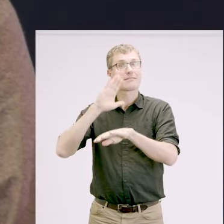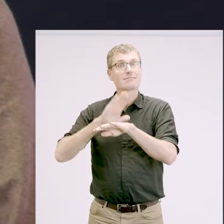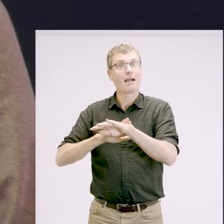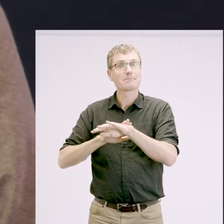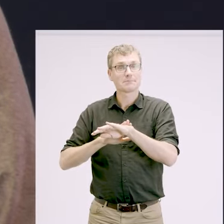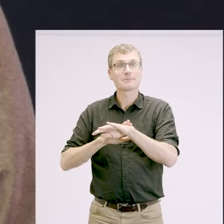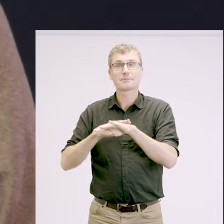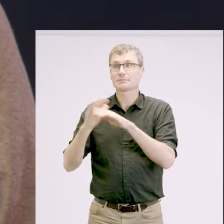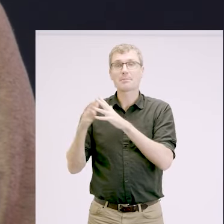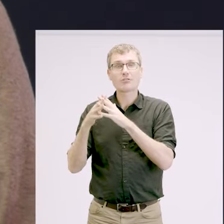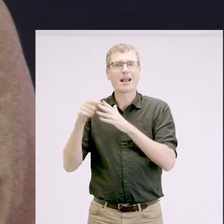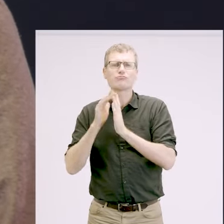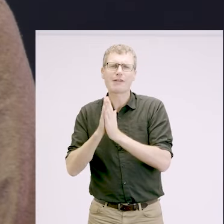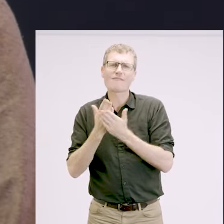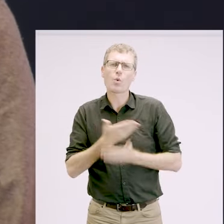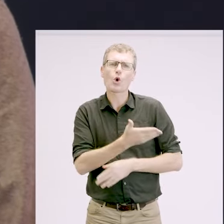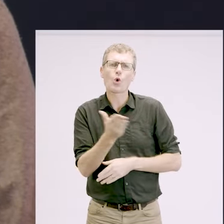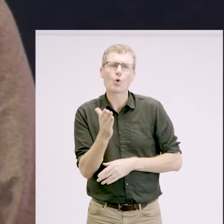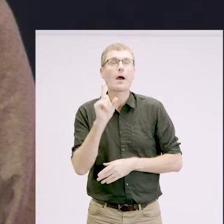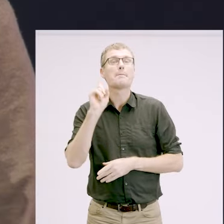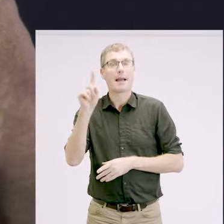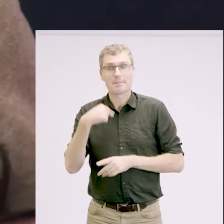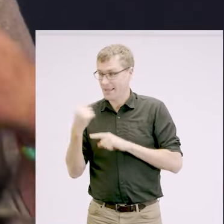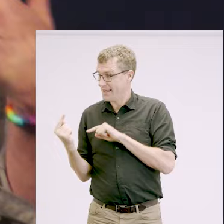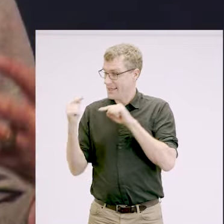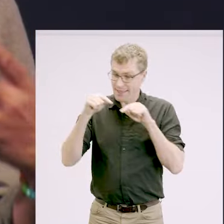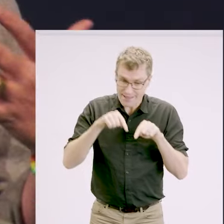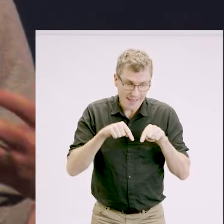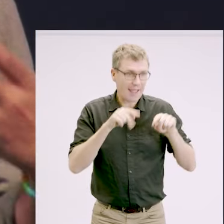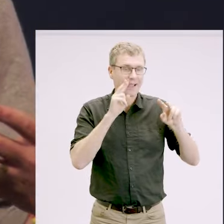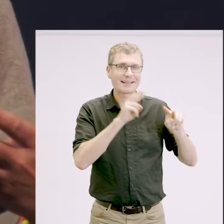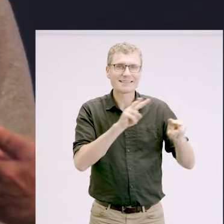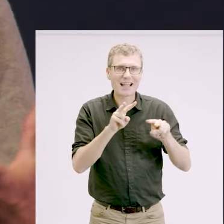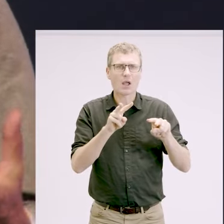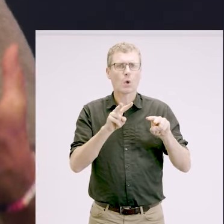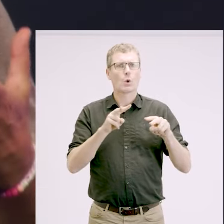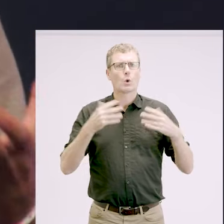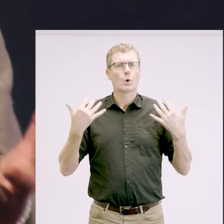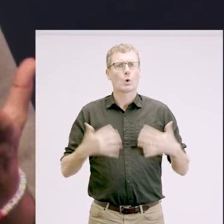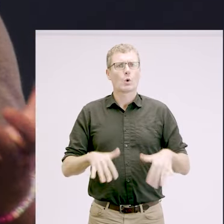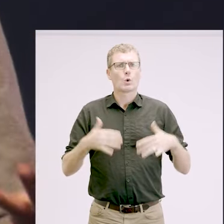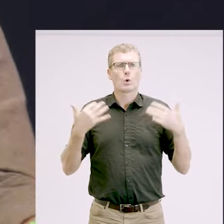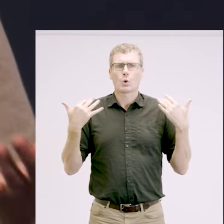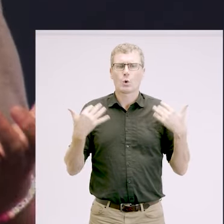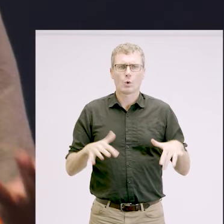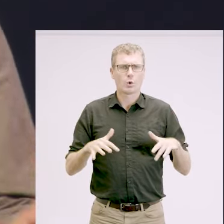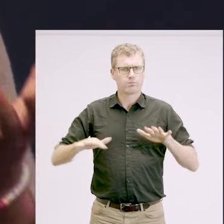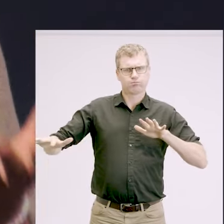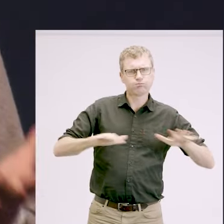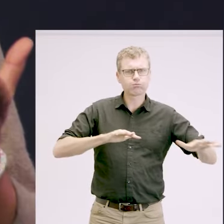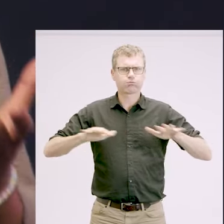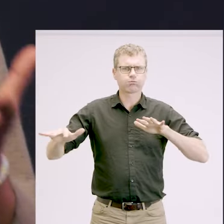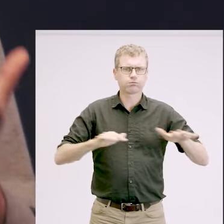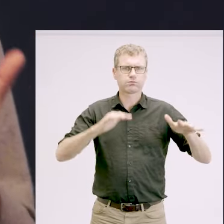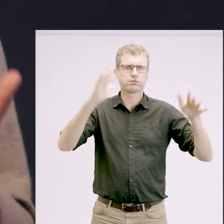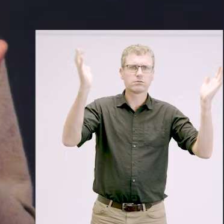We knew about that and were praying for you even at the time. But just to see it in reality, the way that the shaking of